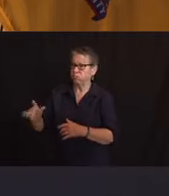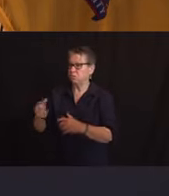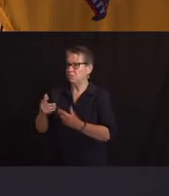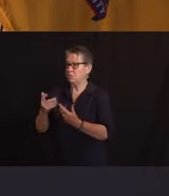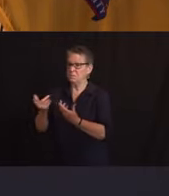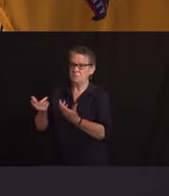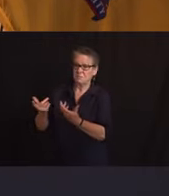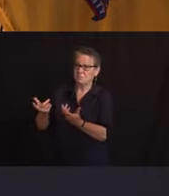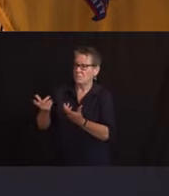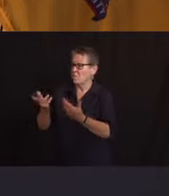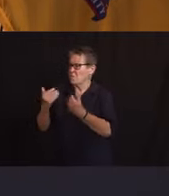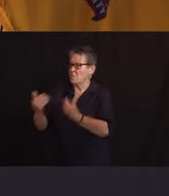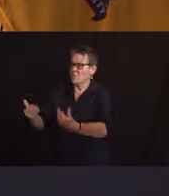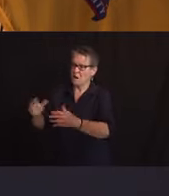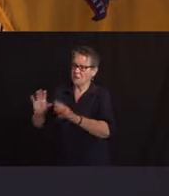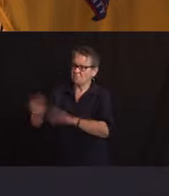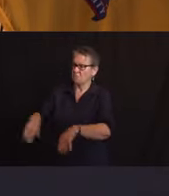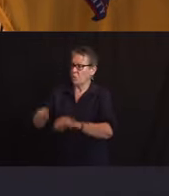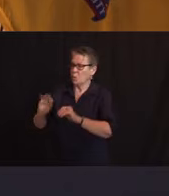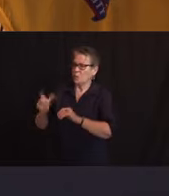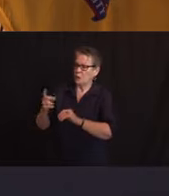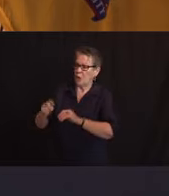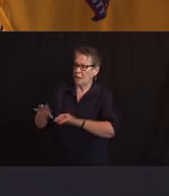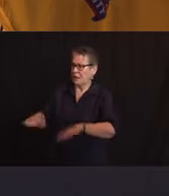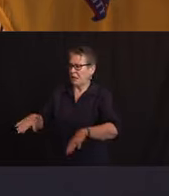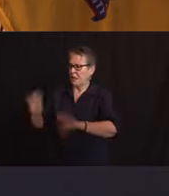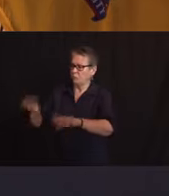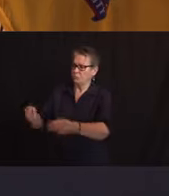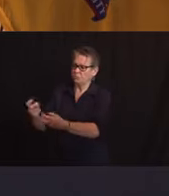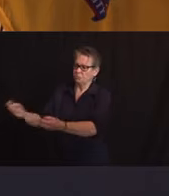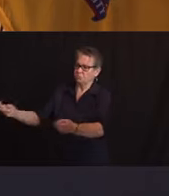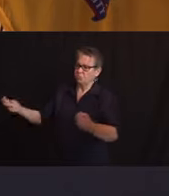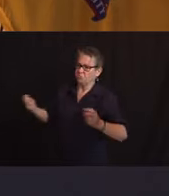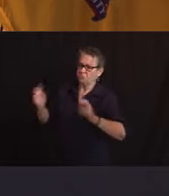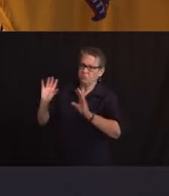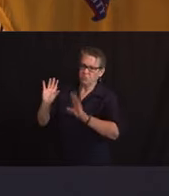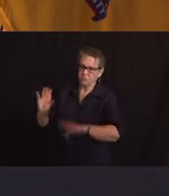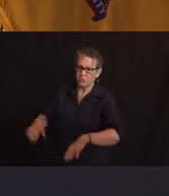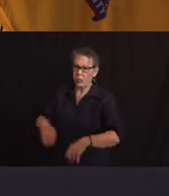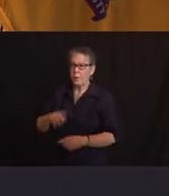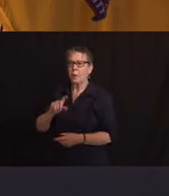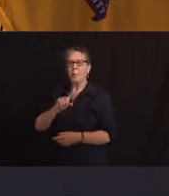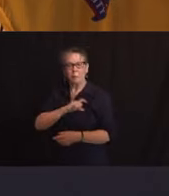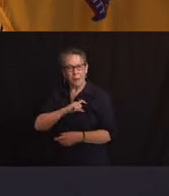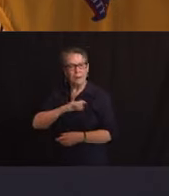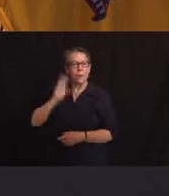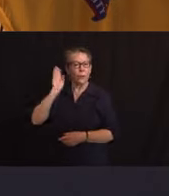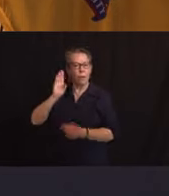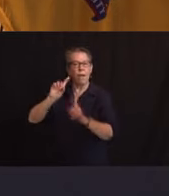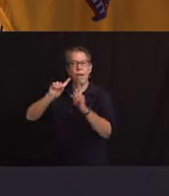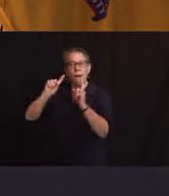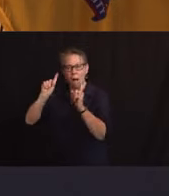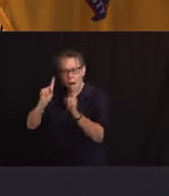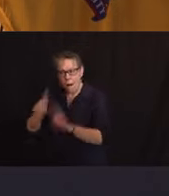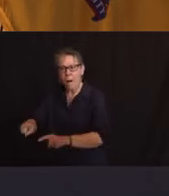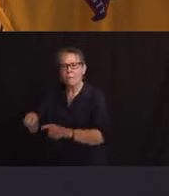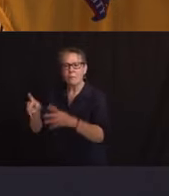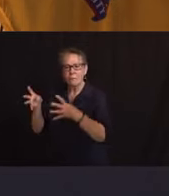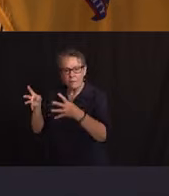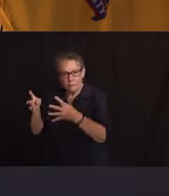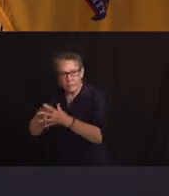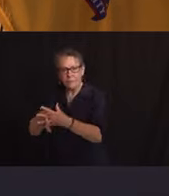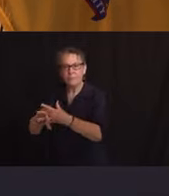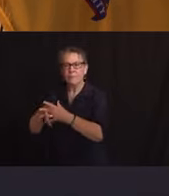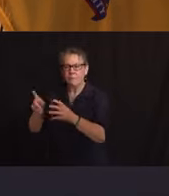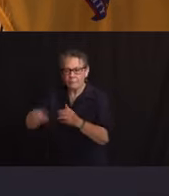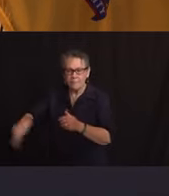Pat Callahan will speak to them publicly, whether it's through an ABC action, a local health